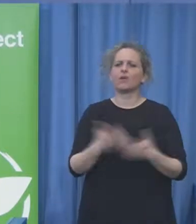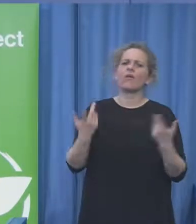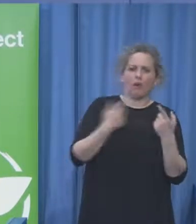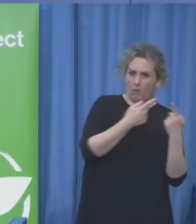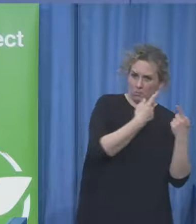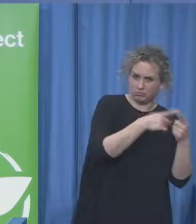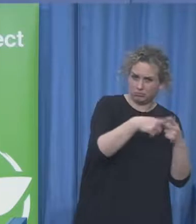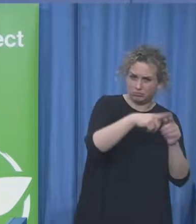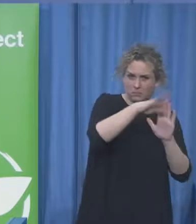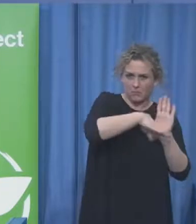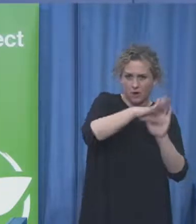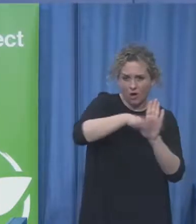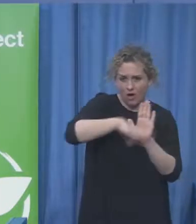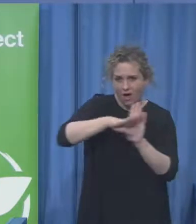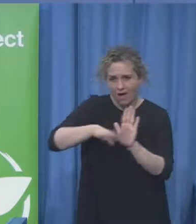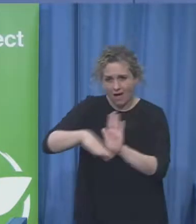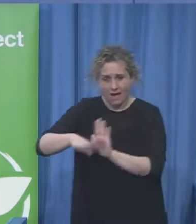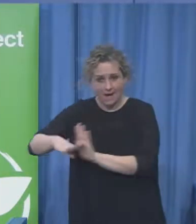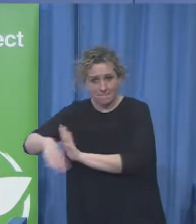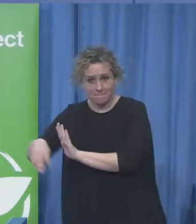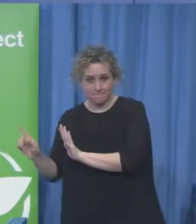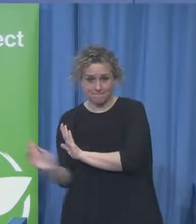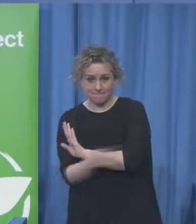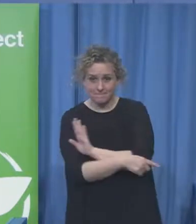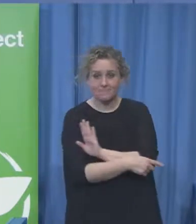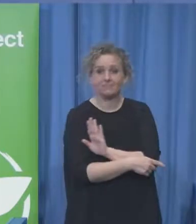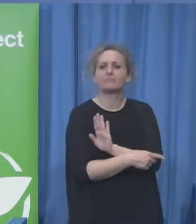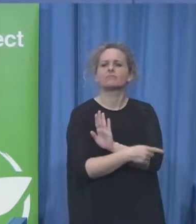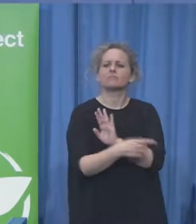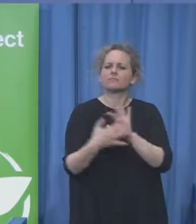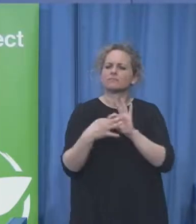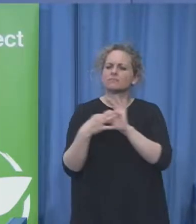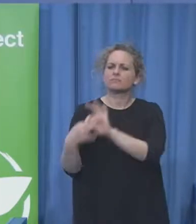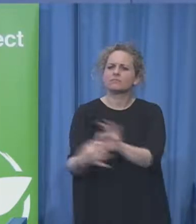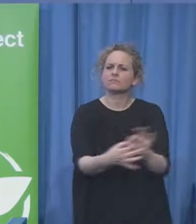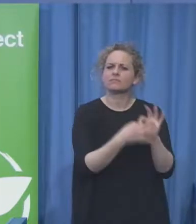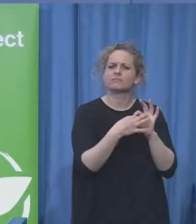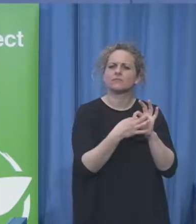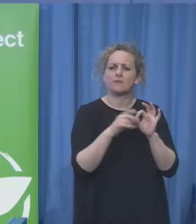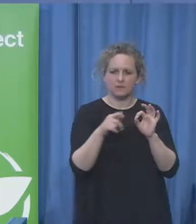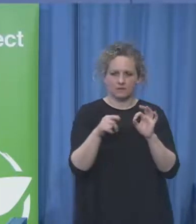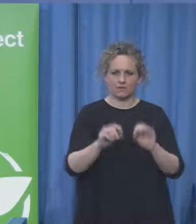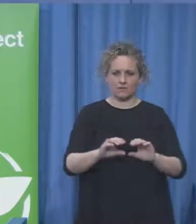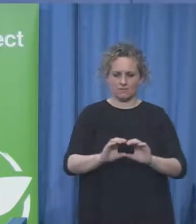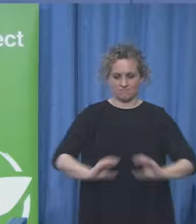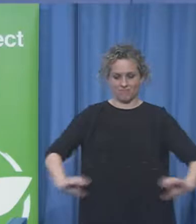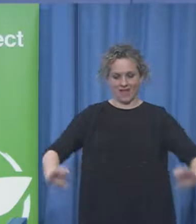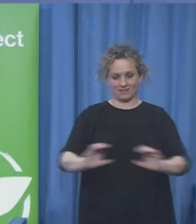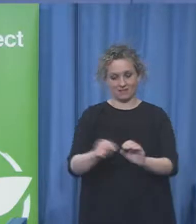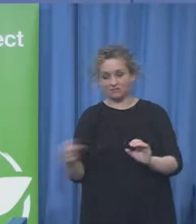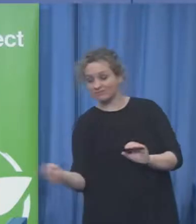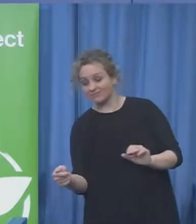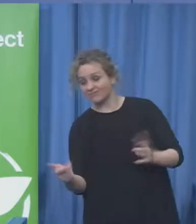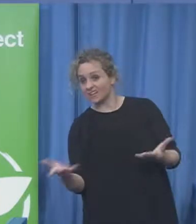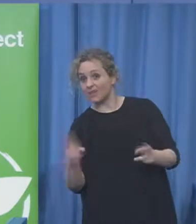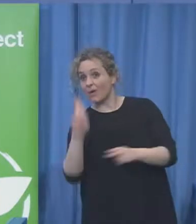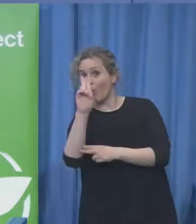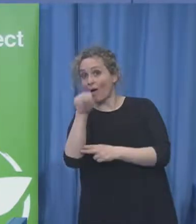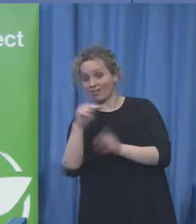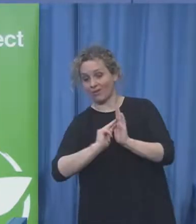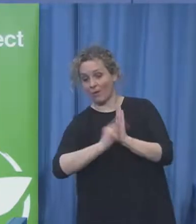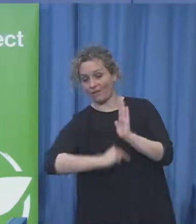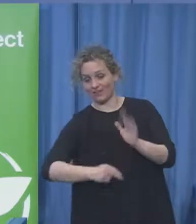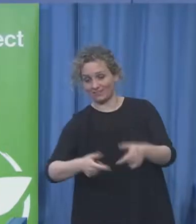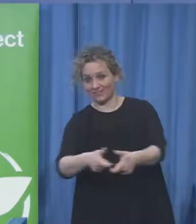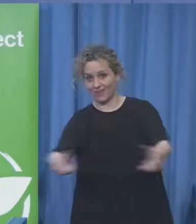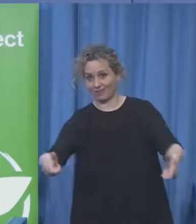respect the self-determination of persons with disabilities, their autonomy and control of their daily decisions, as well